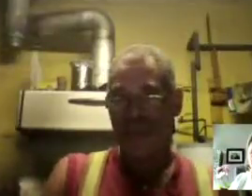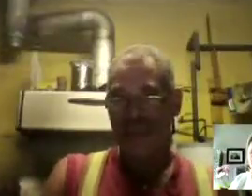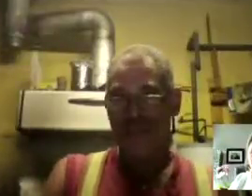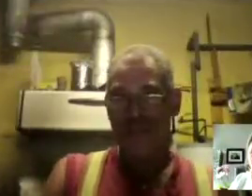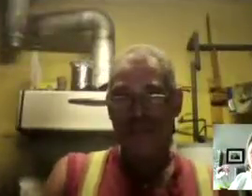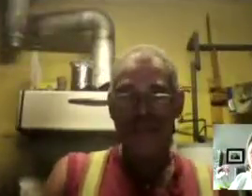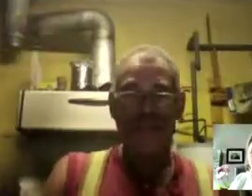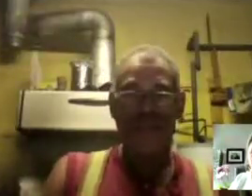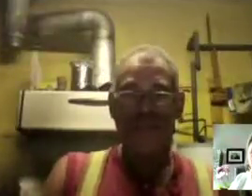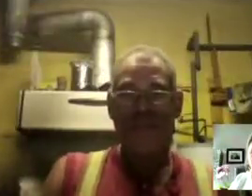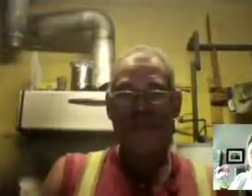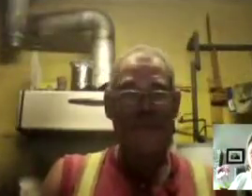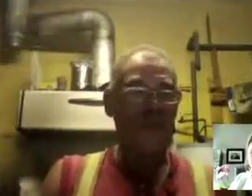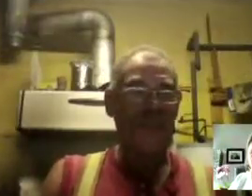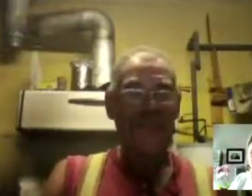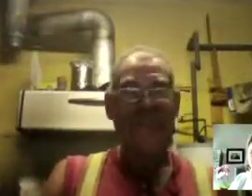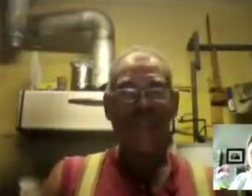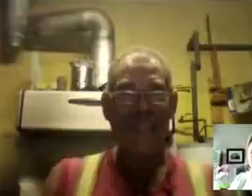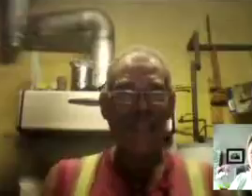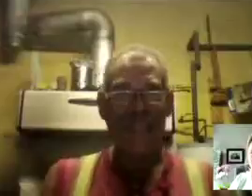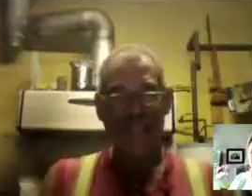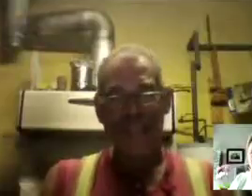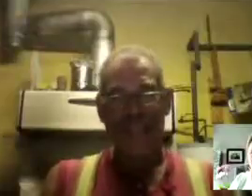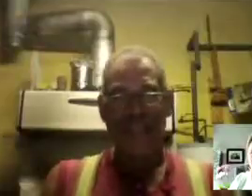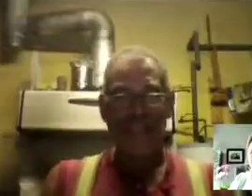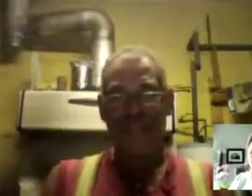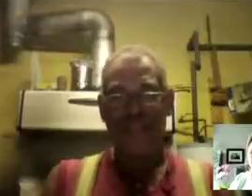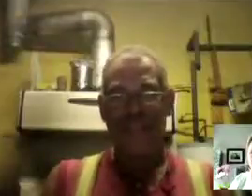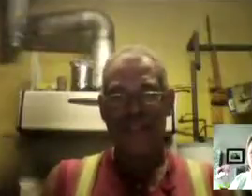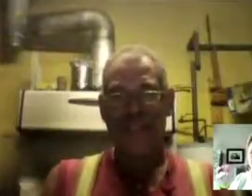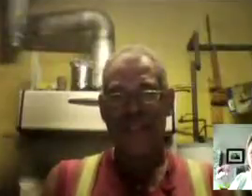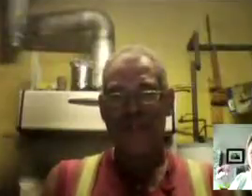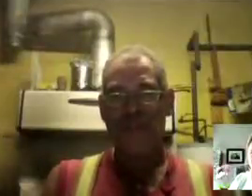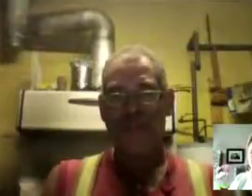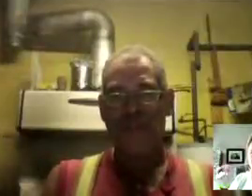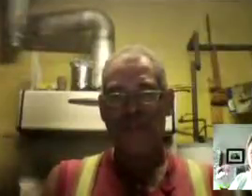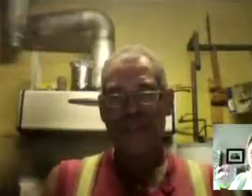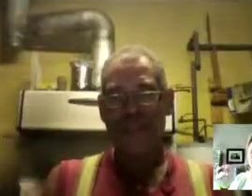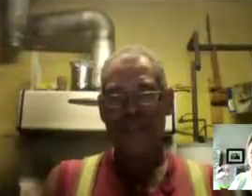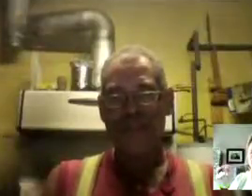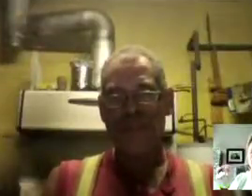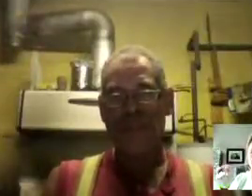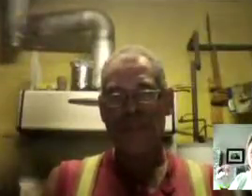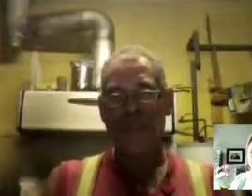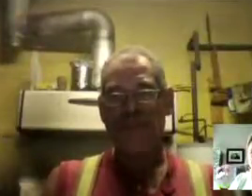so it took a little while to get in and get set up with it.